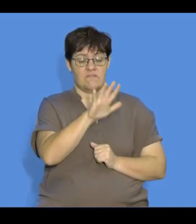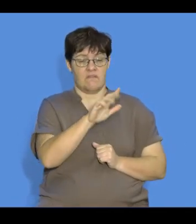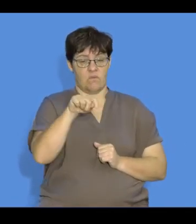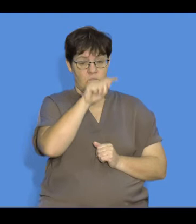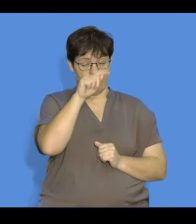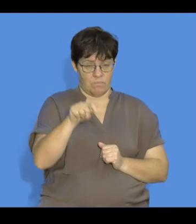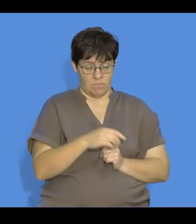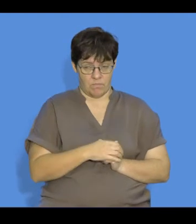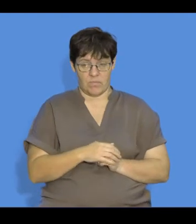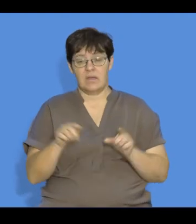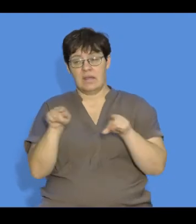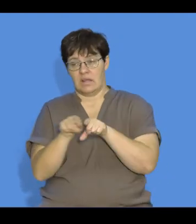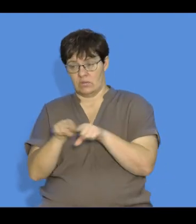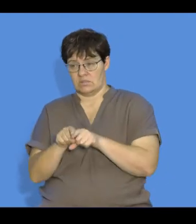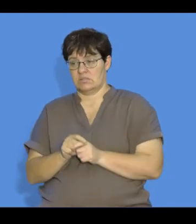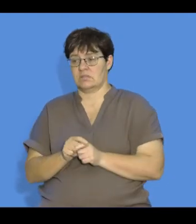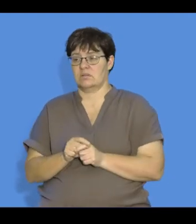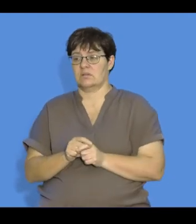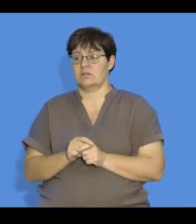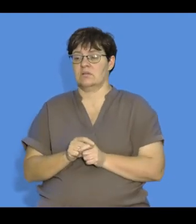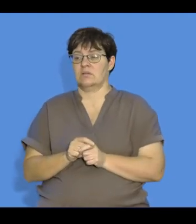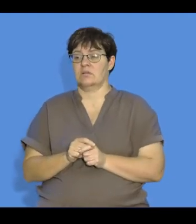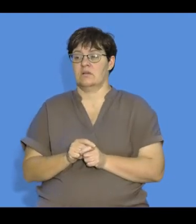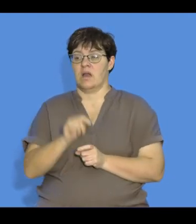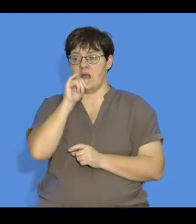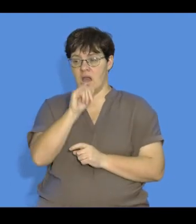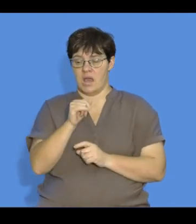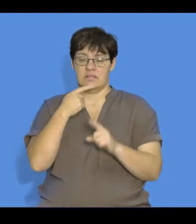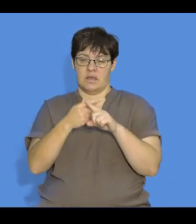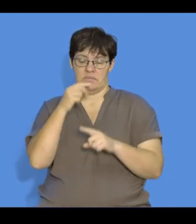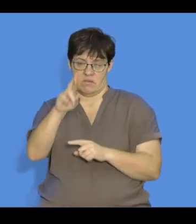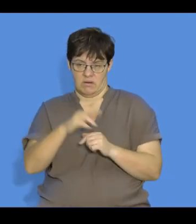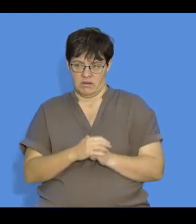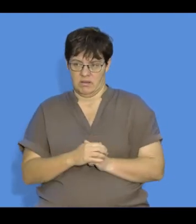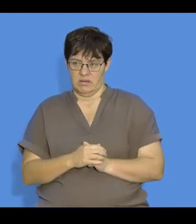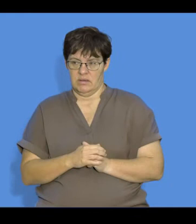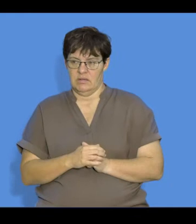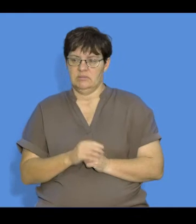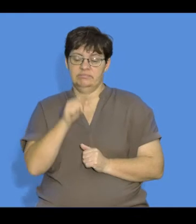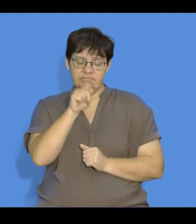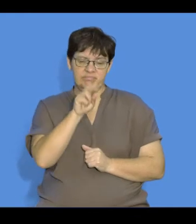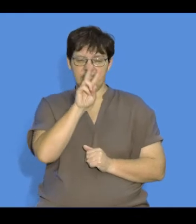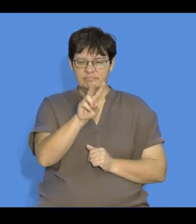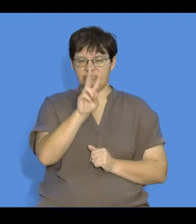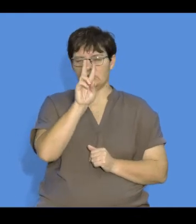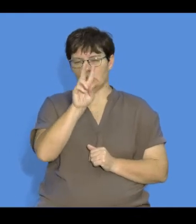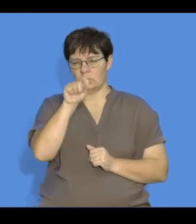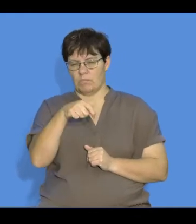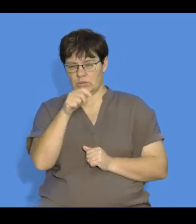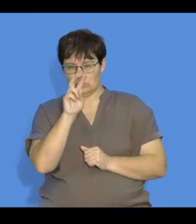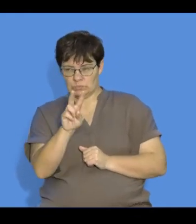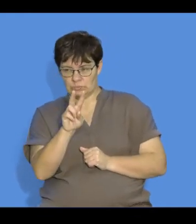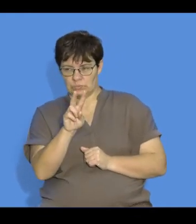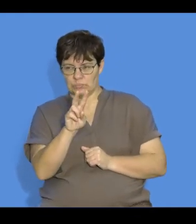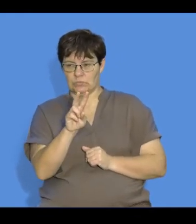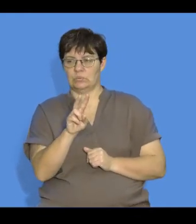to current multiplied by resistance. So that V is 2.2, right, is equals to, we're